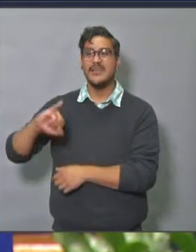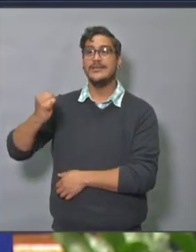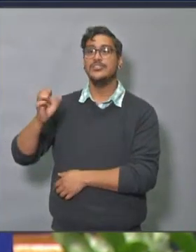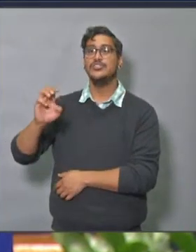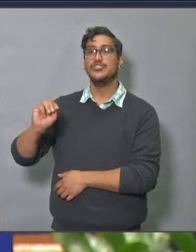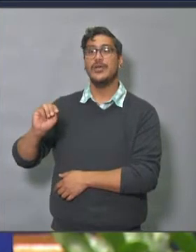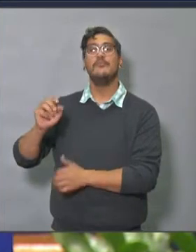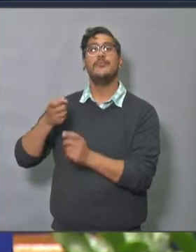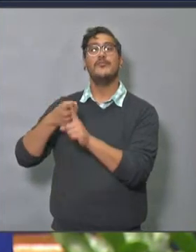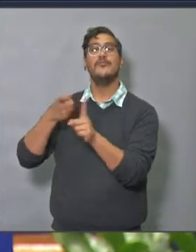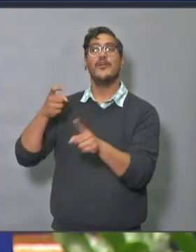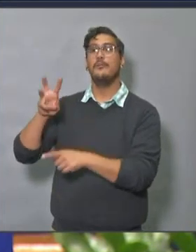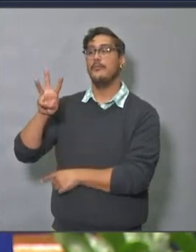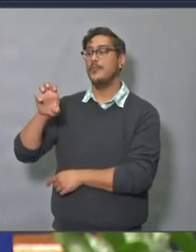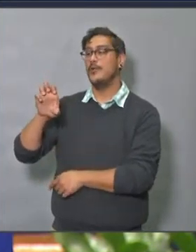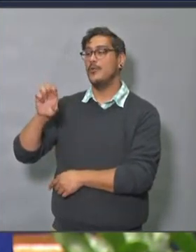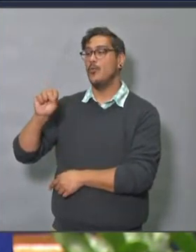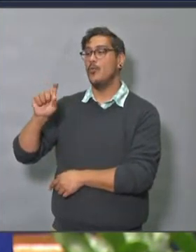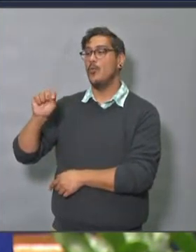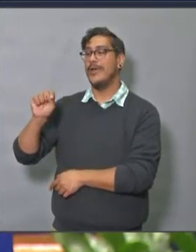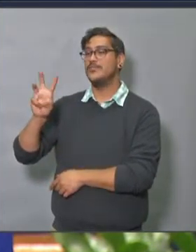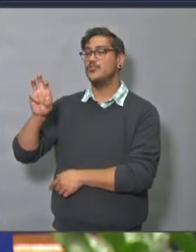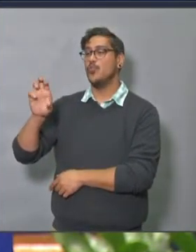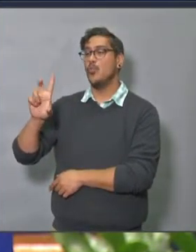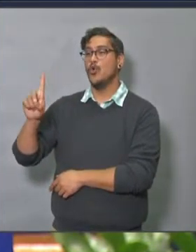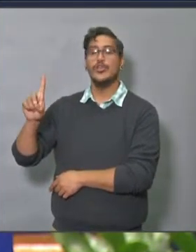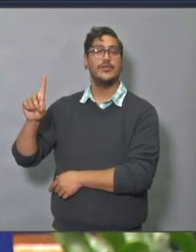Roop with Westwood One News. Please go ahead.